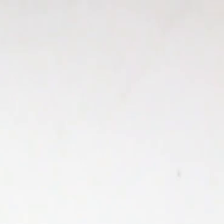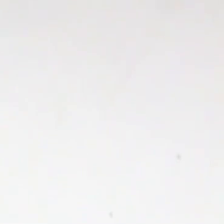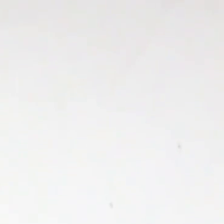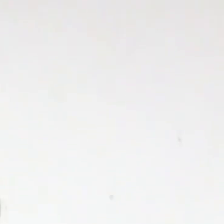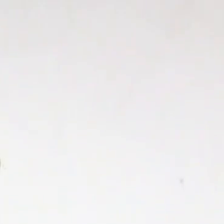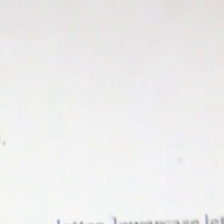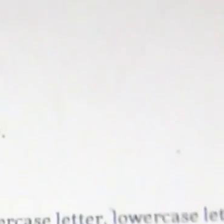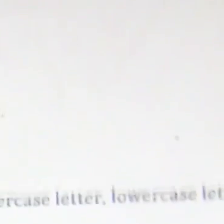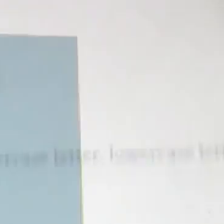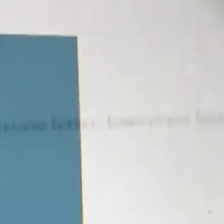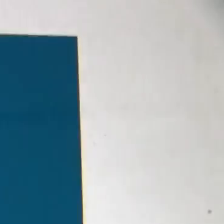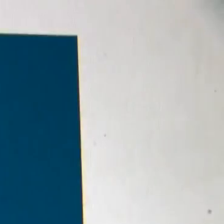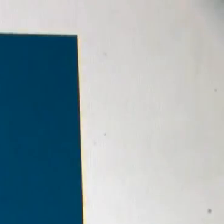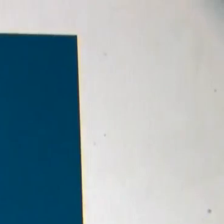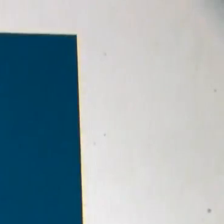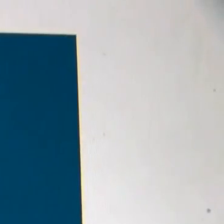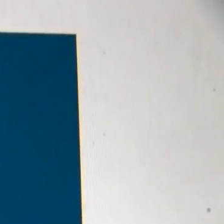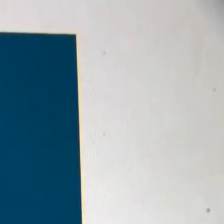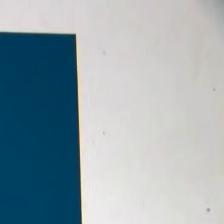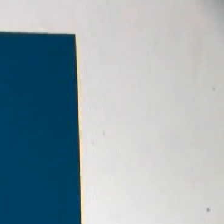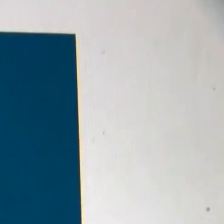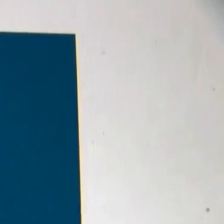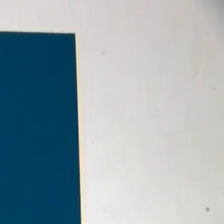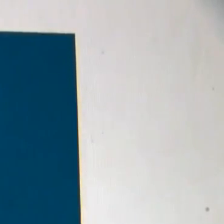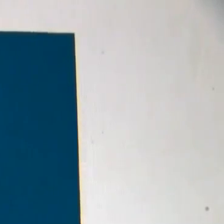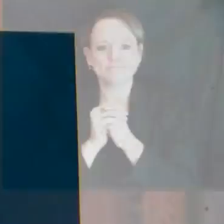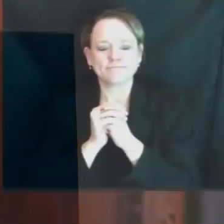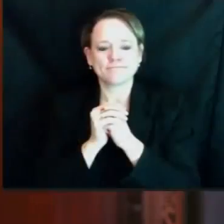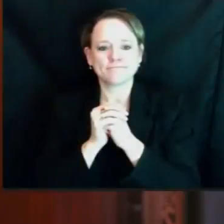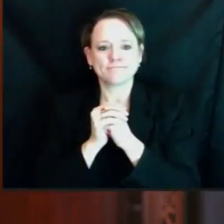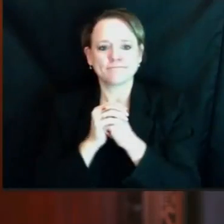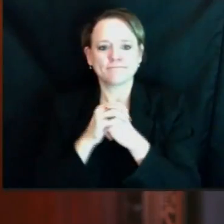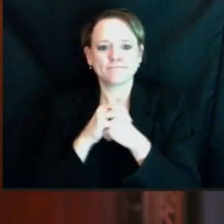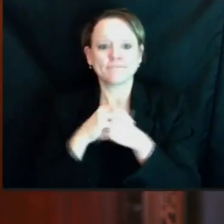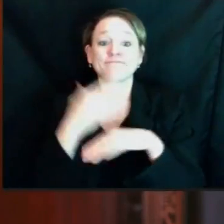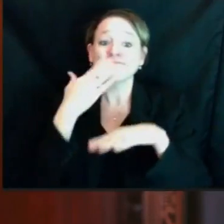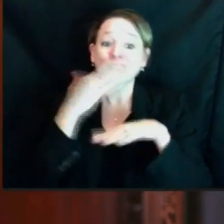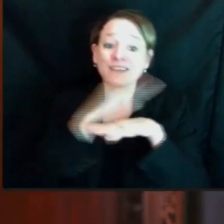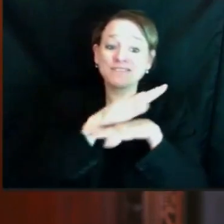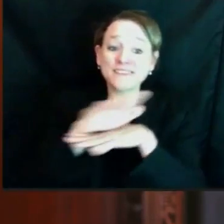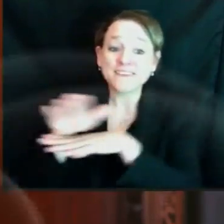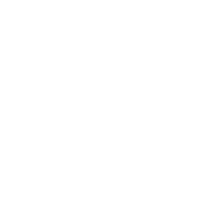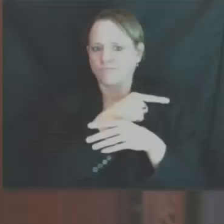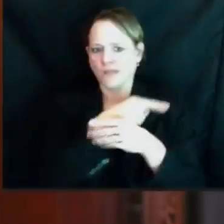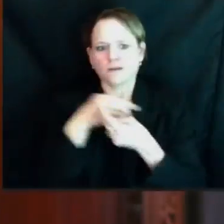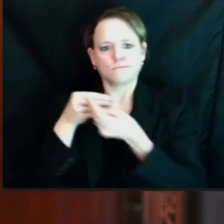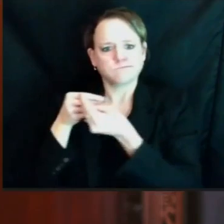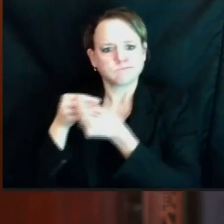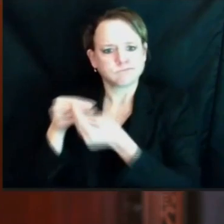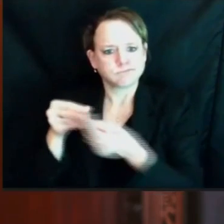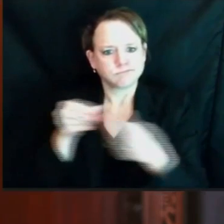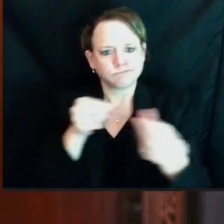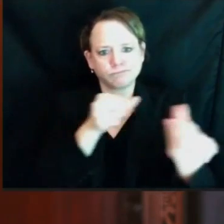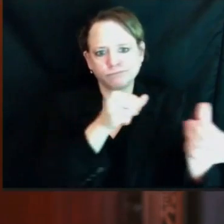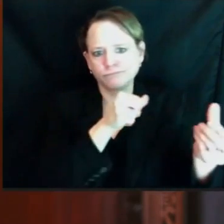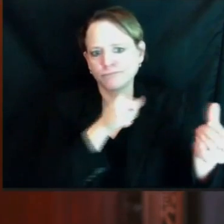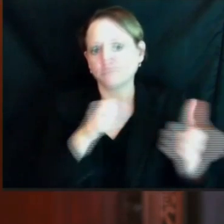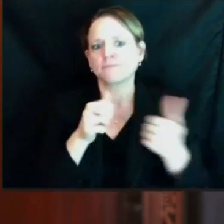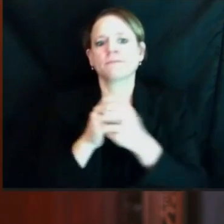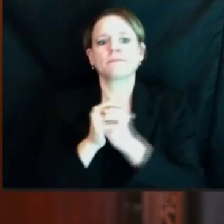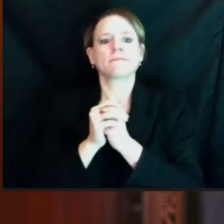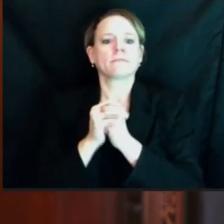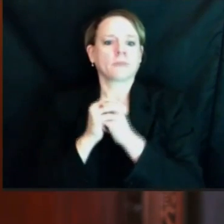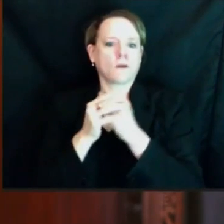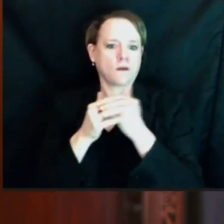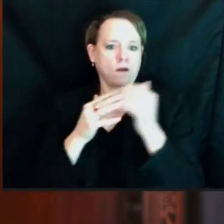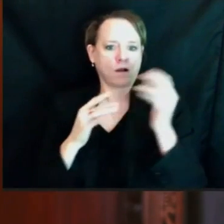announced another assistance program with DWD, the Lost Wages Program. The Lost Wages Assistance Program